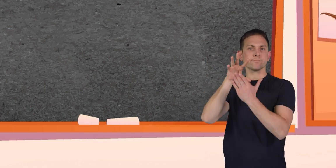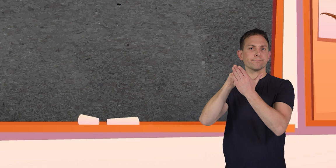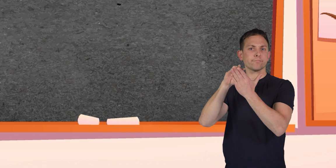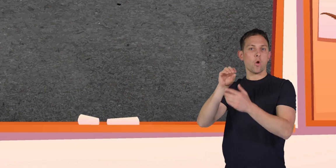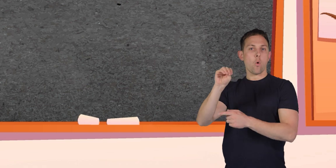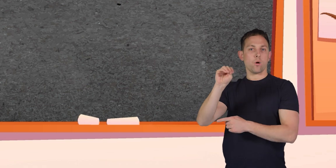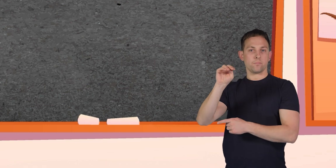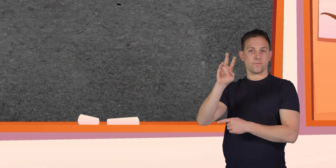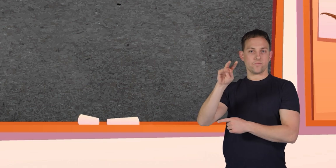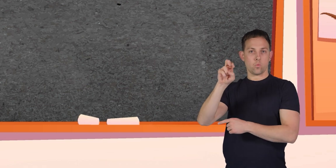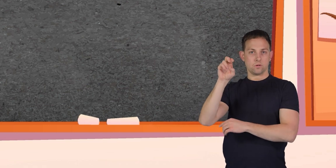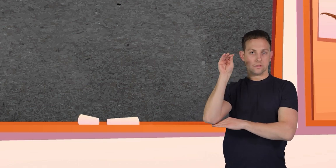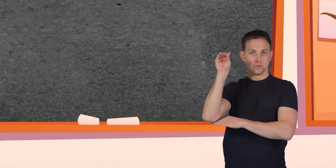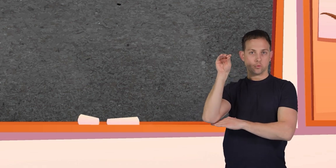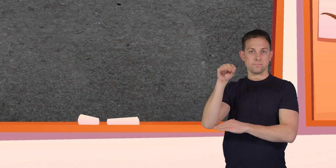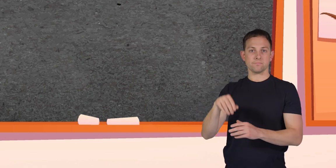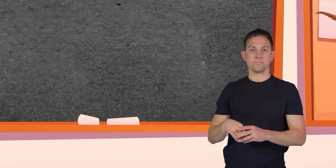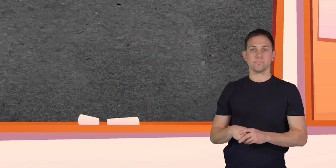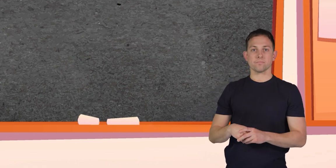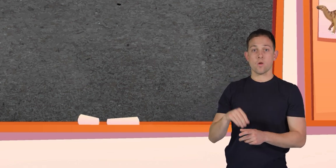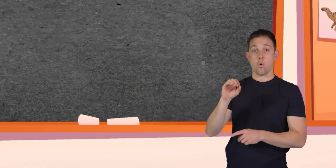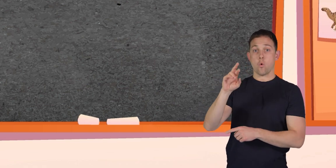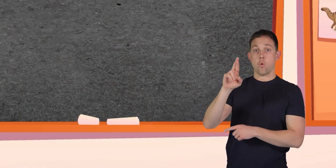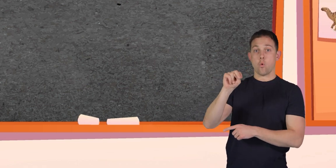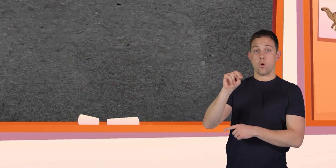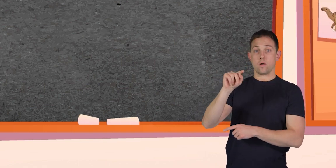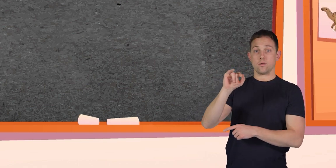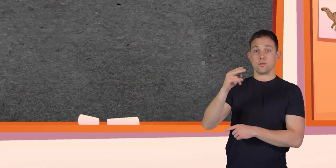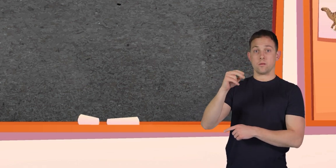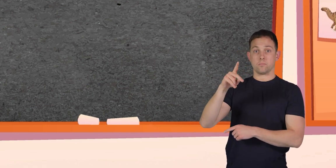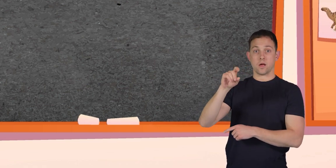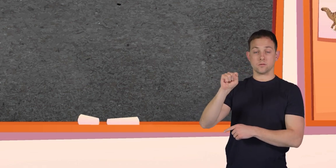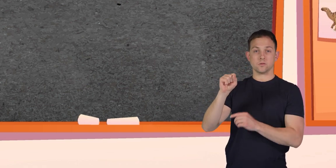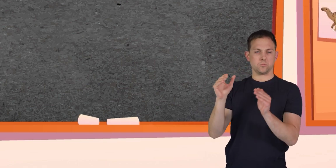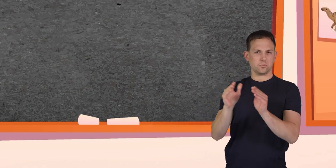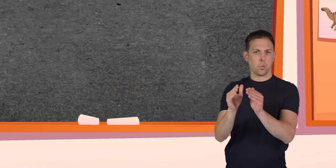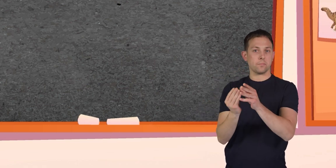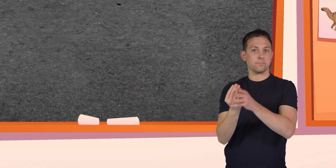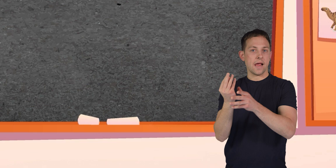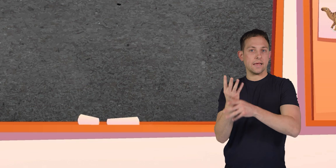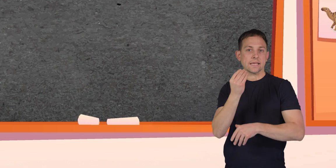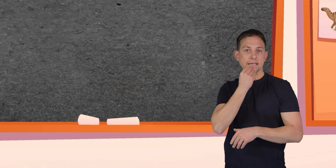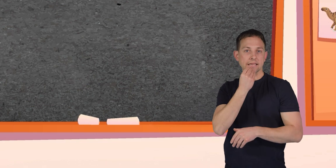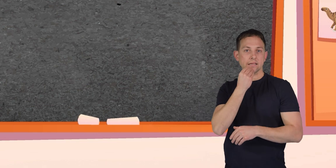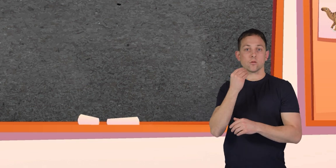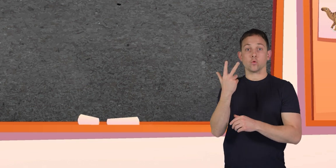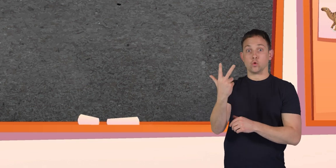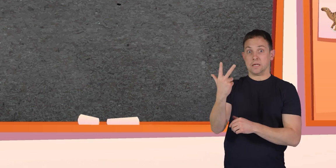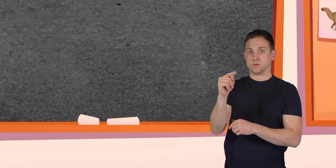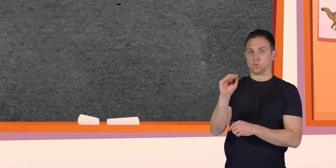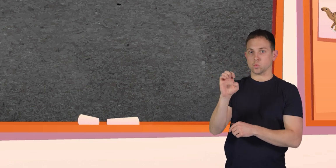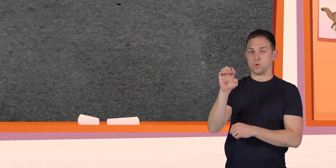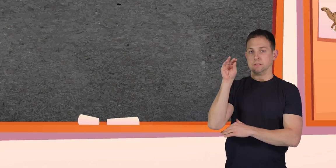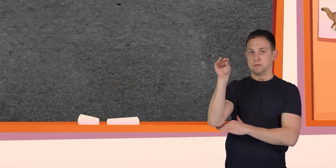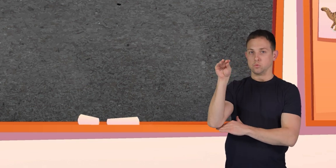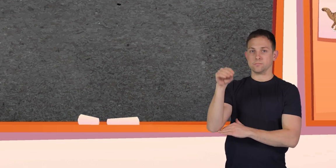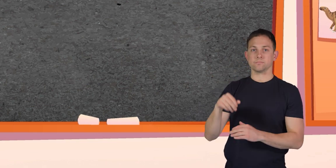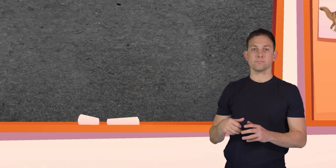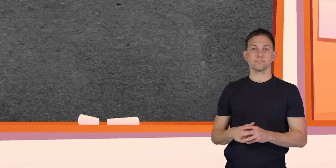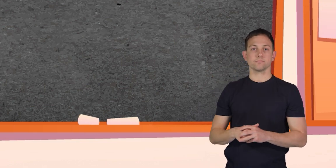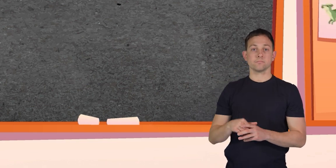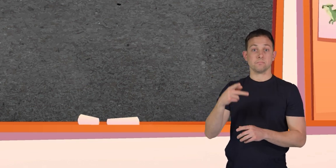bird-mimic omnivore dinosaurs. Ornithopods, small plant-eating three-toe dinosaurs.